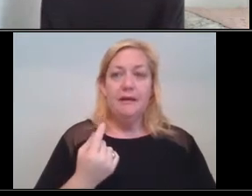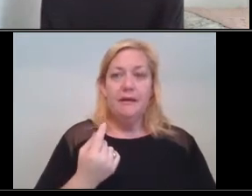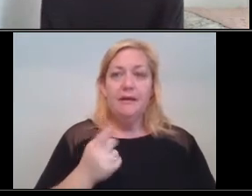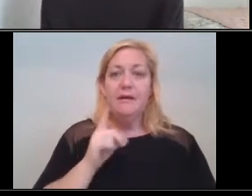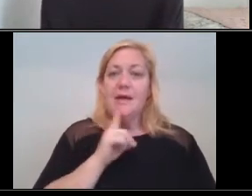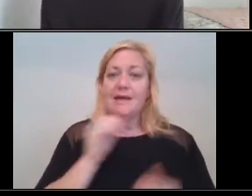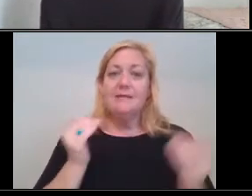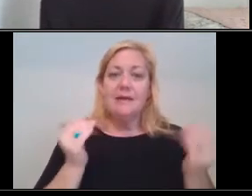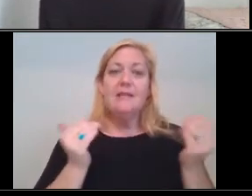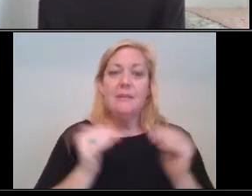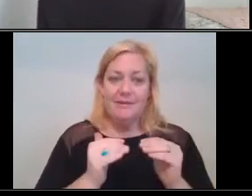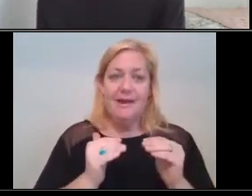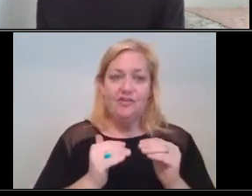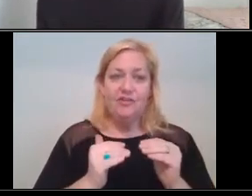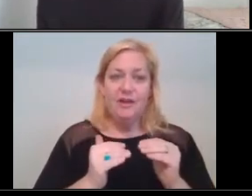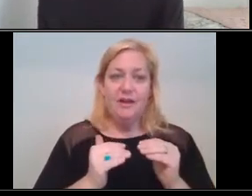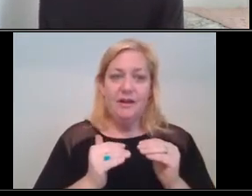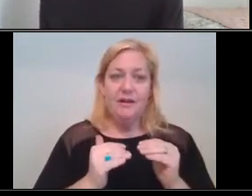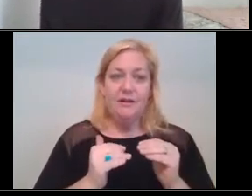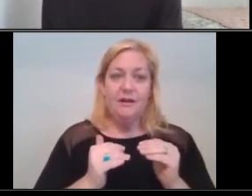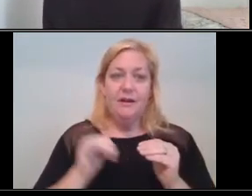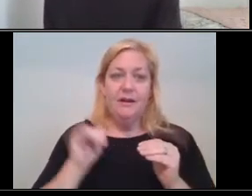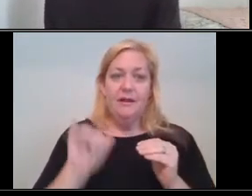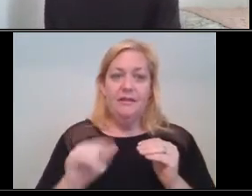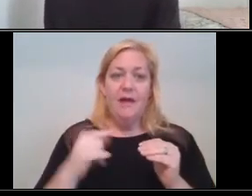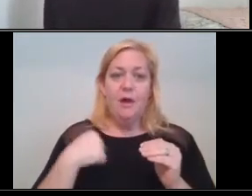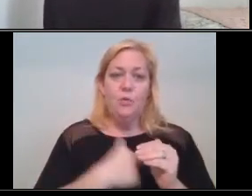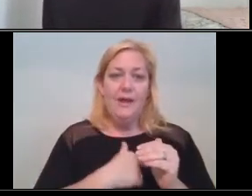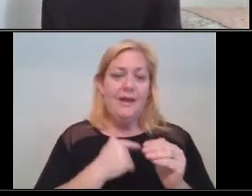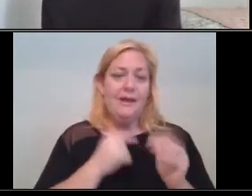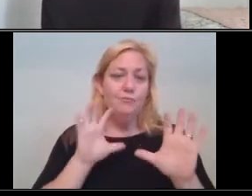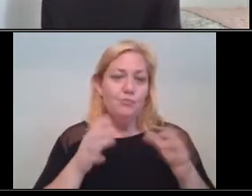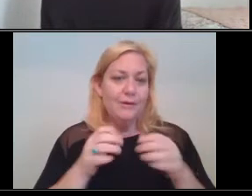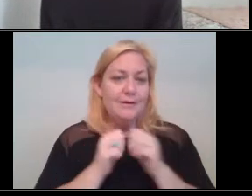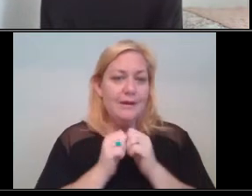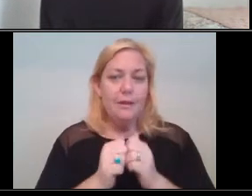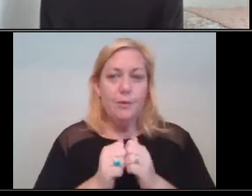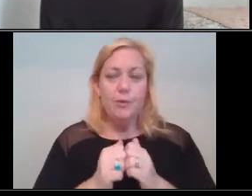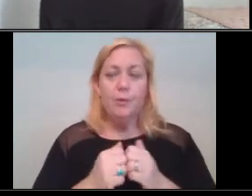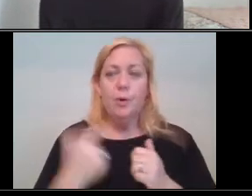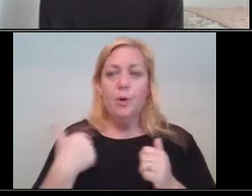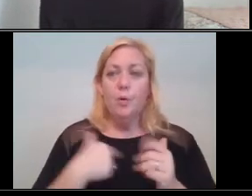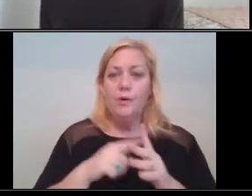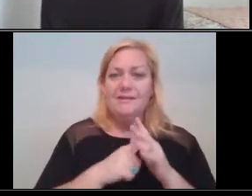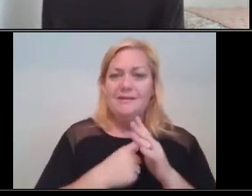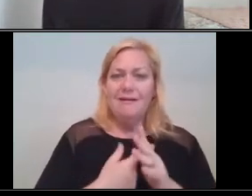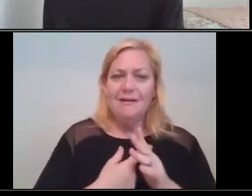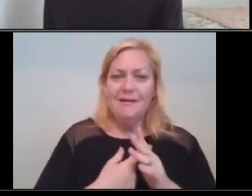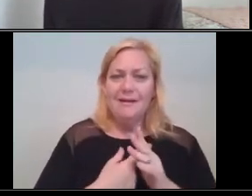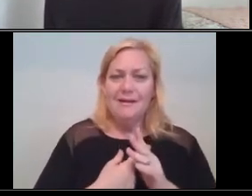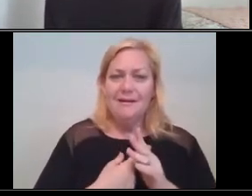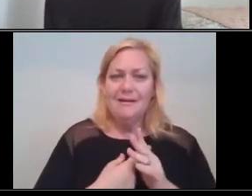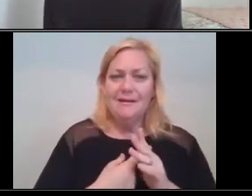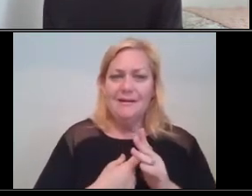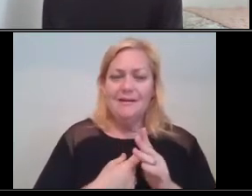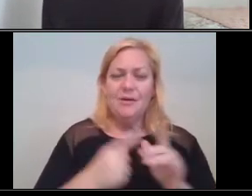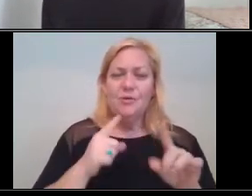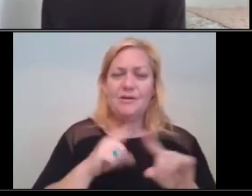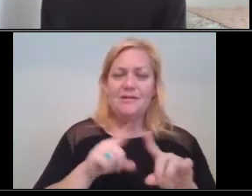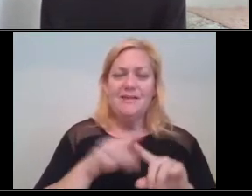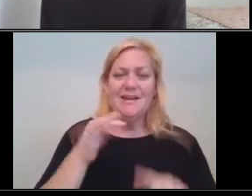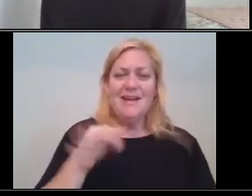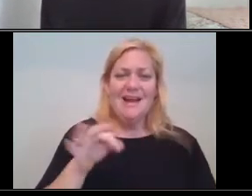of the group that we put together. We had started this effort with 19 individuals.